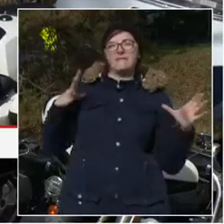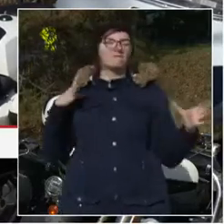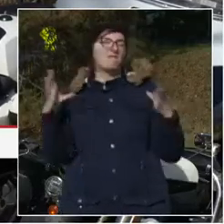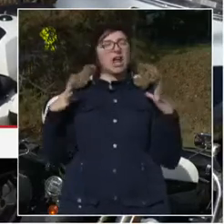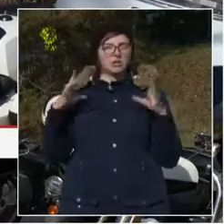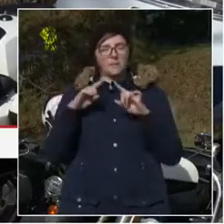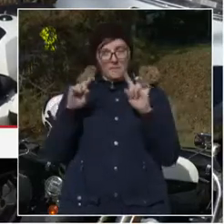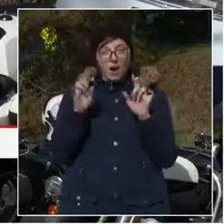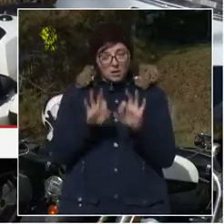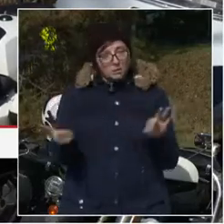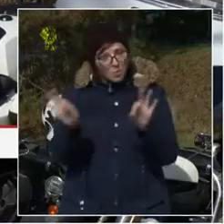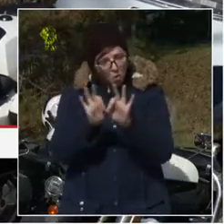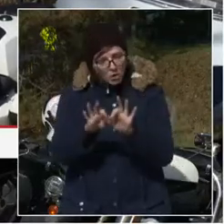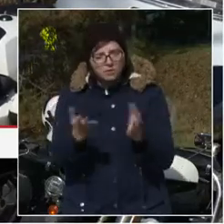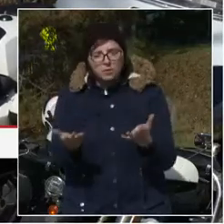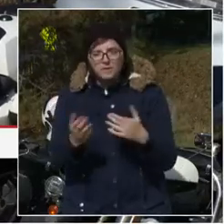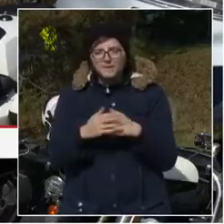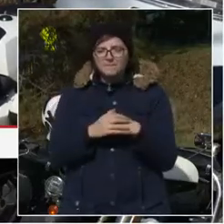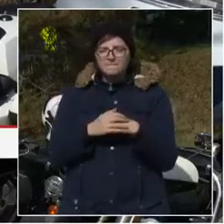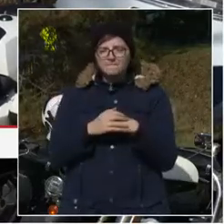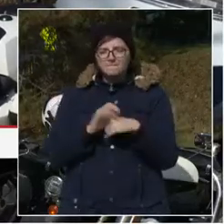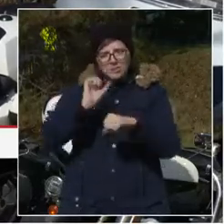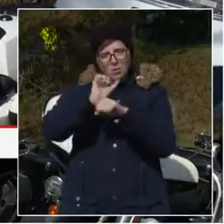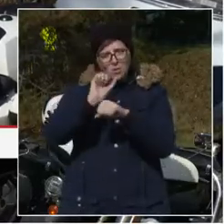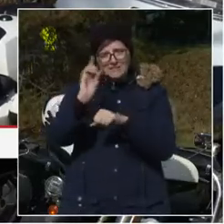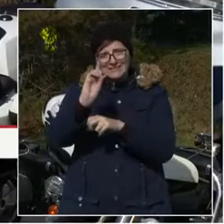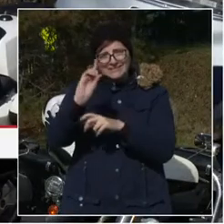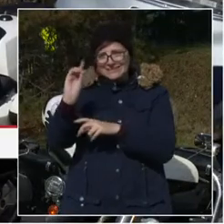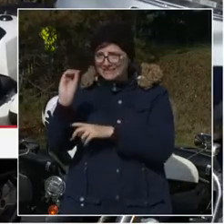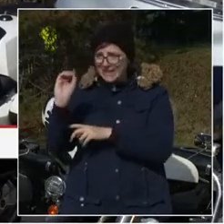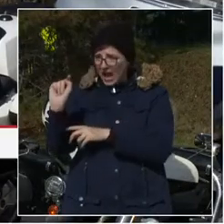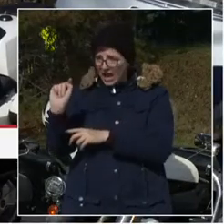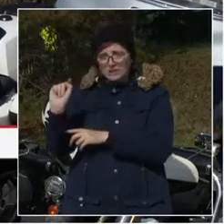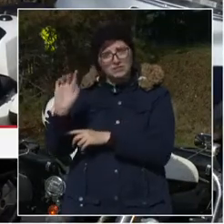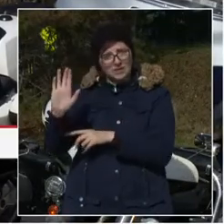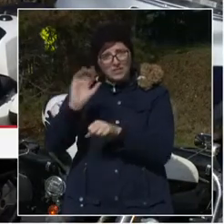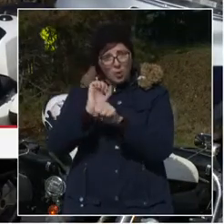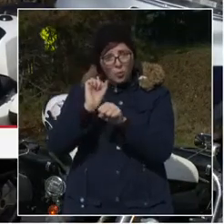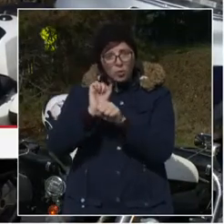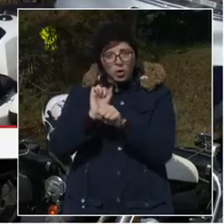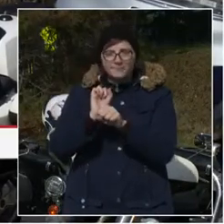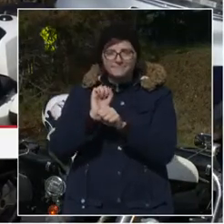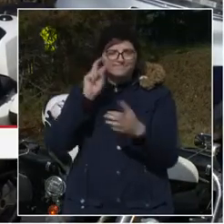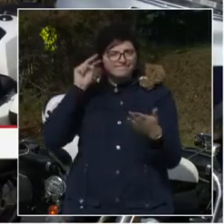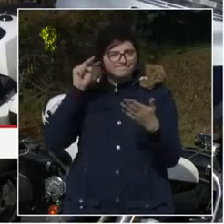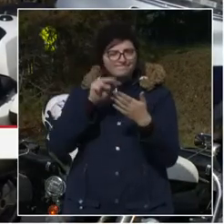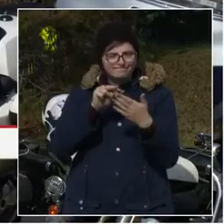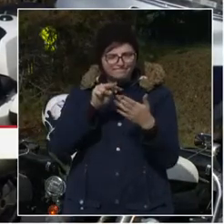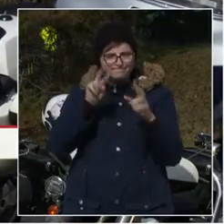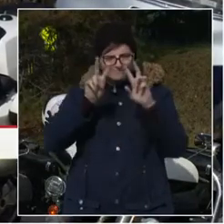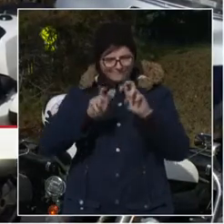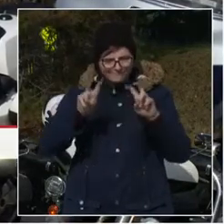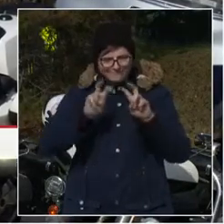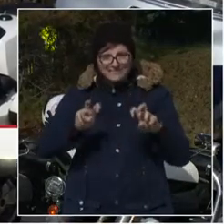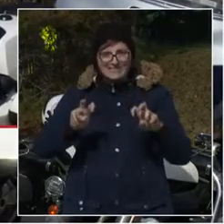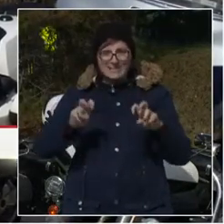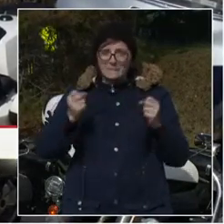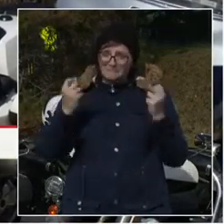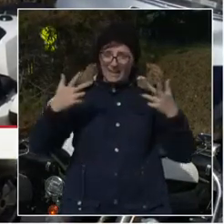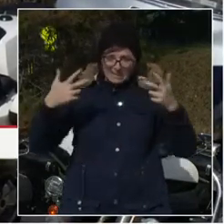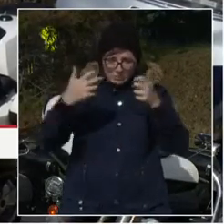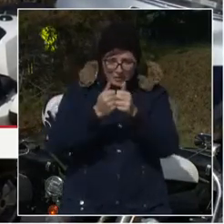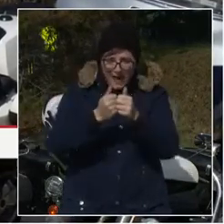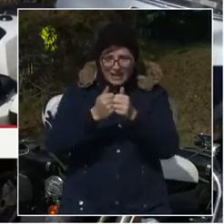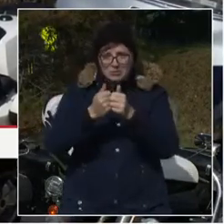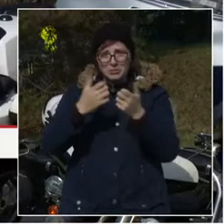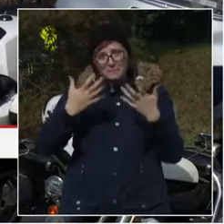so important because the work that DDOT does to look at our high crash and high injury intersections